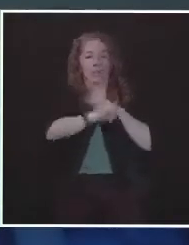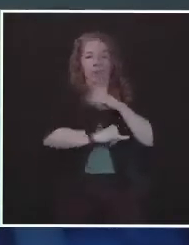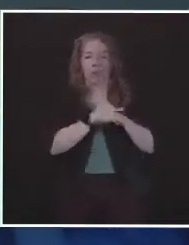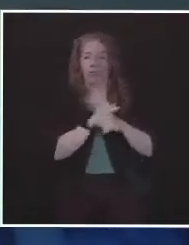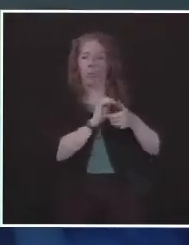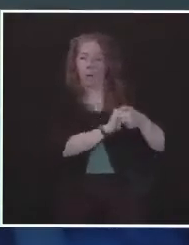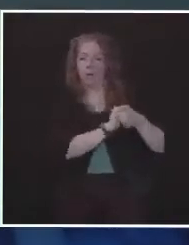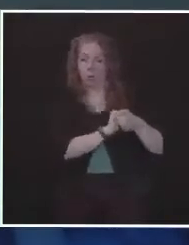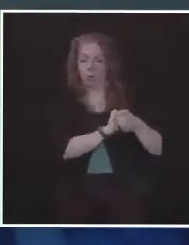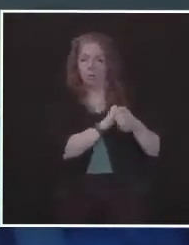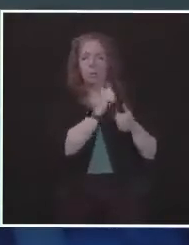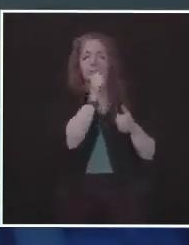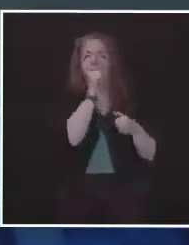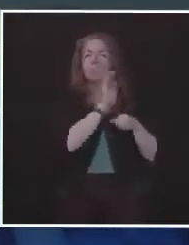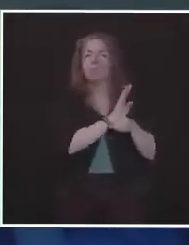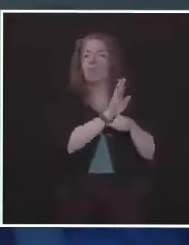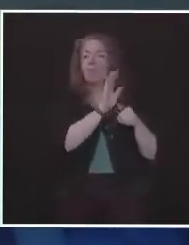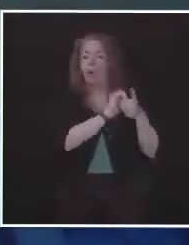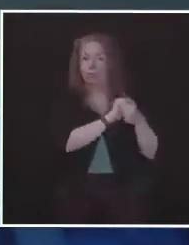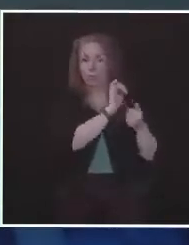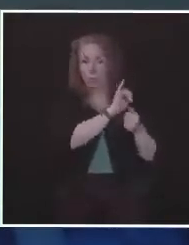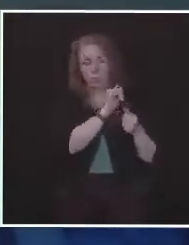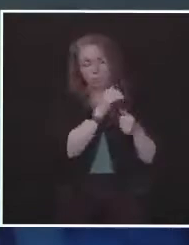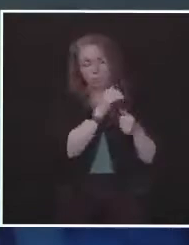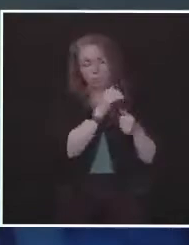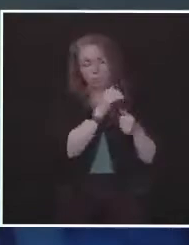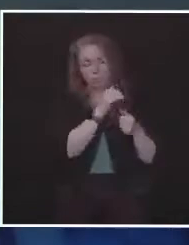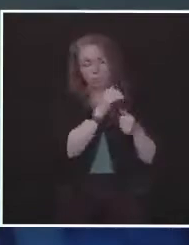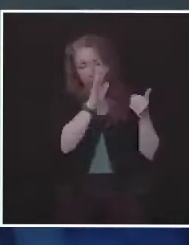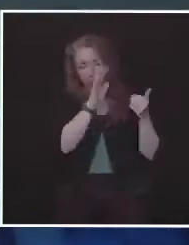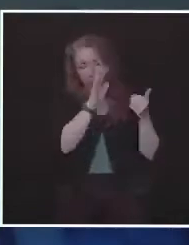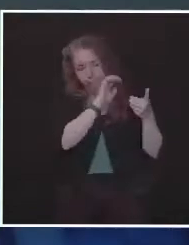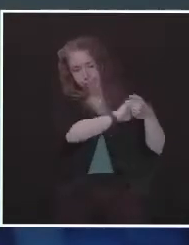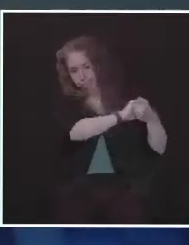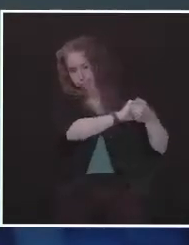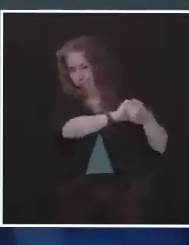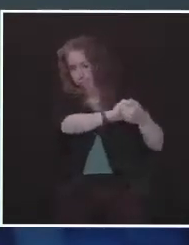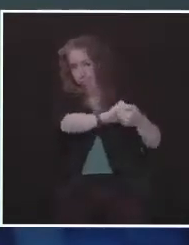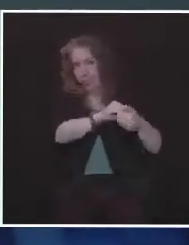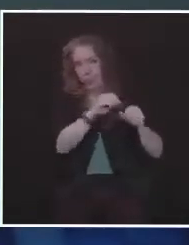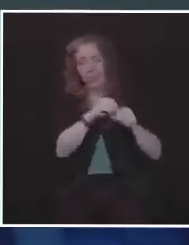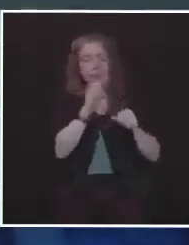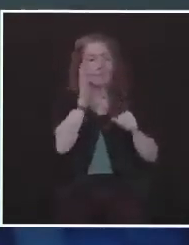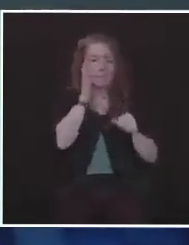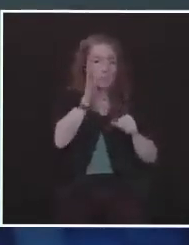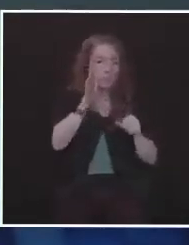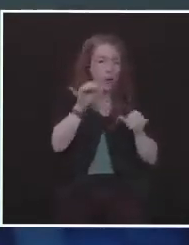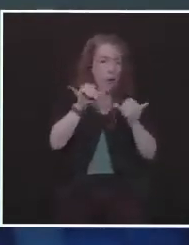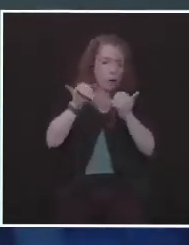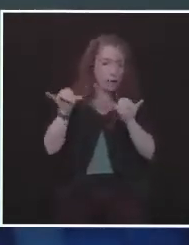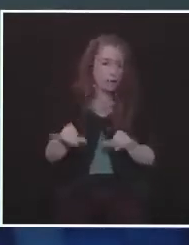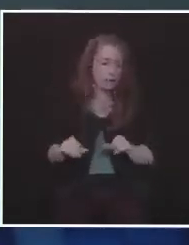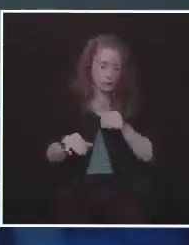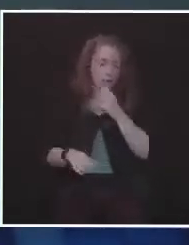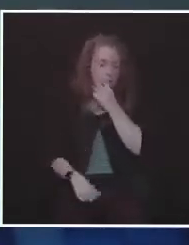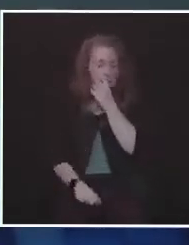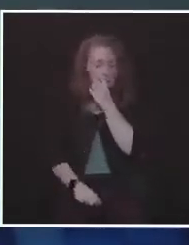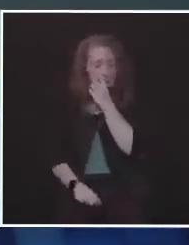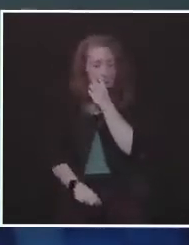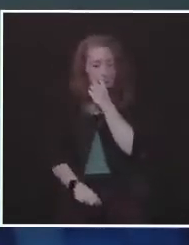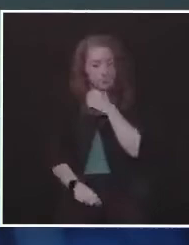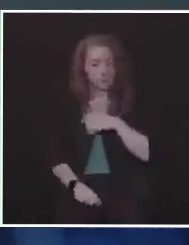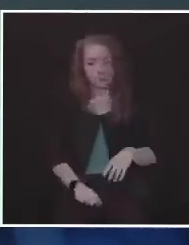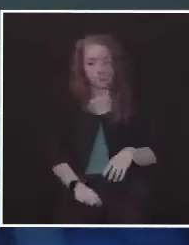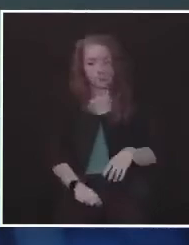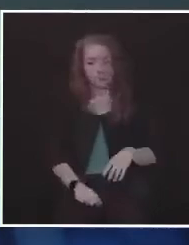that will remain a part of all future architecture that we develop. So again, I'd like to thank all of you for